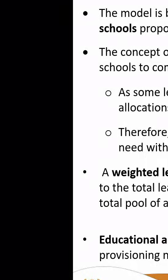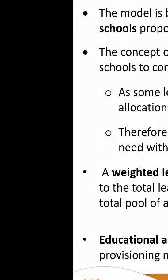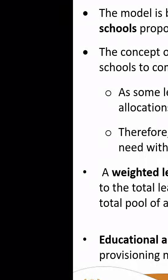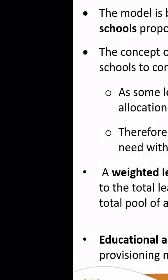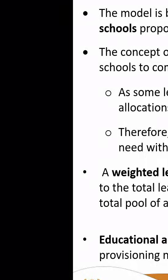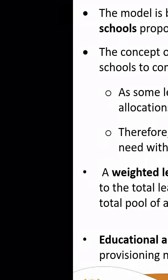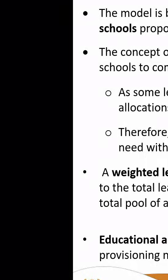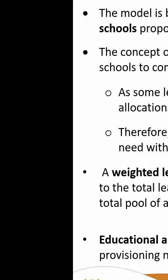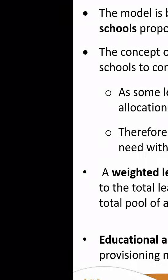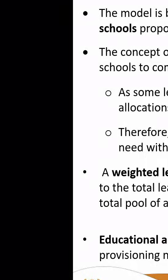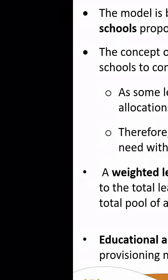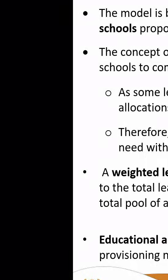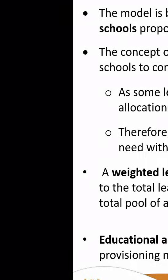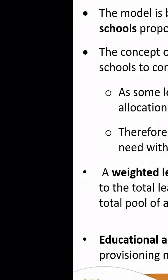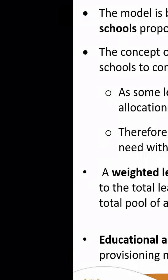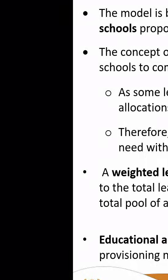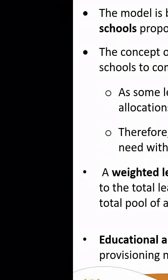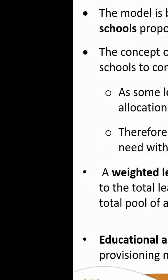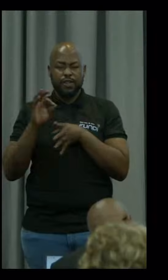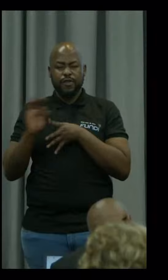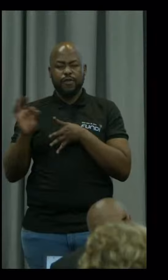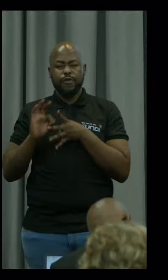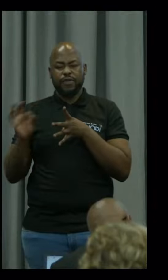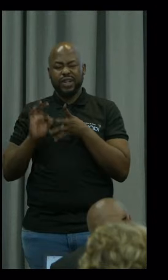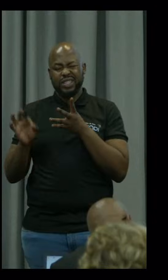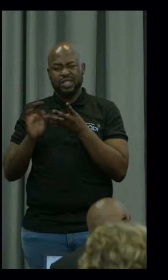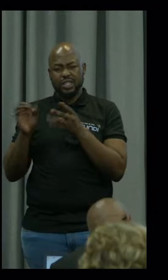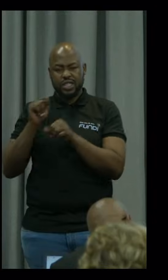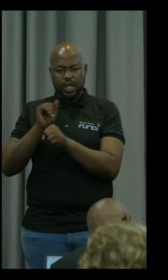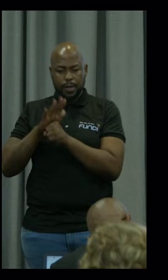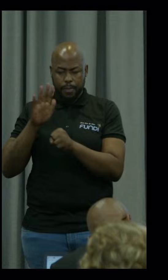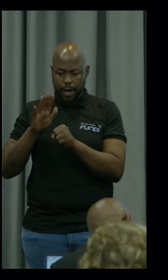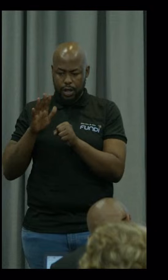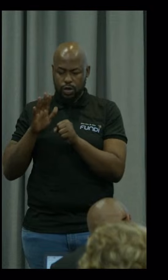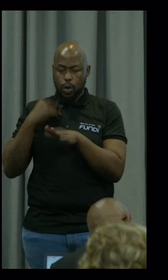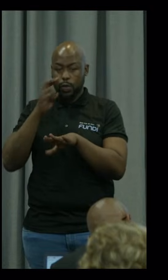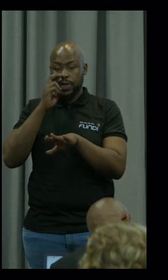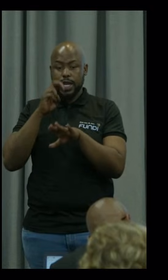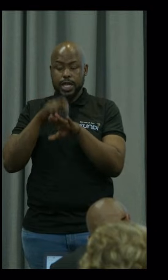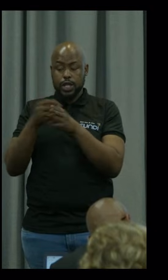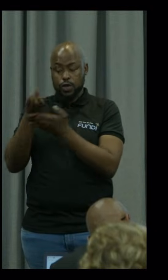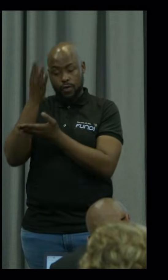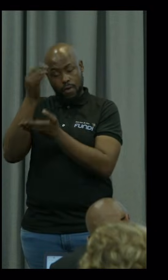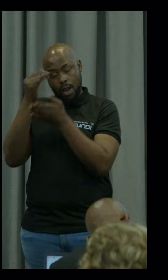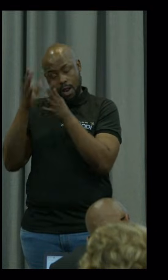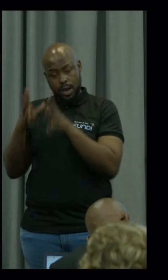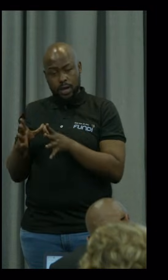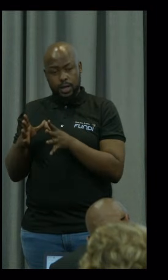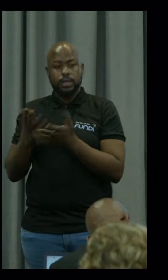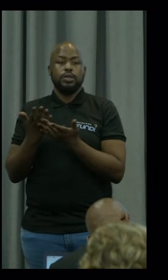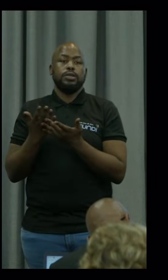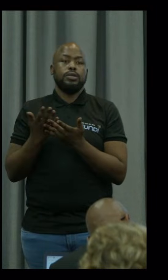educational and administrative factors that impact differently on the post-provisioning needs of learners and of a